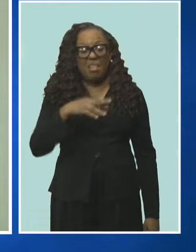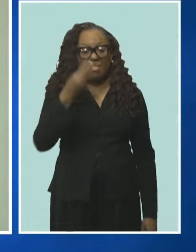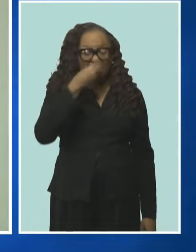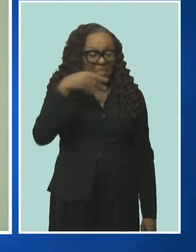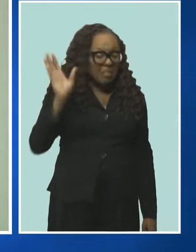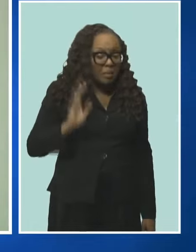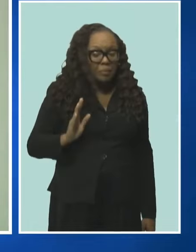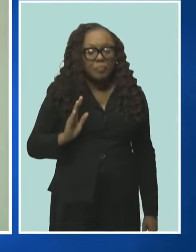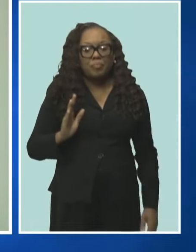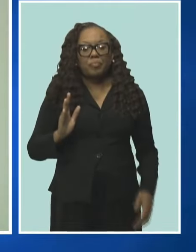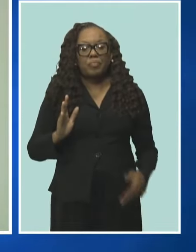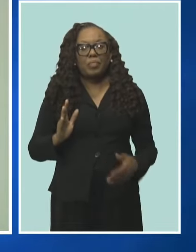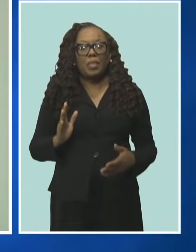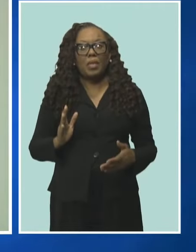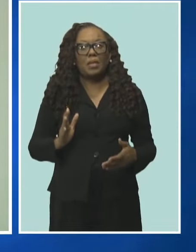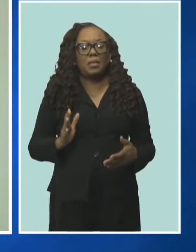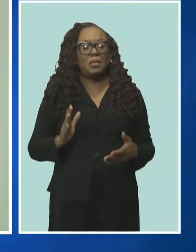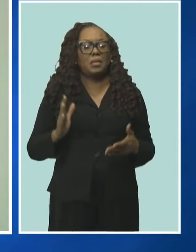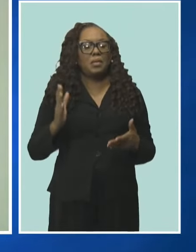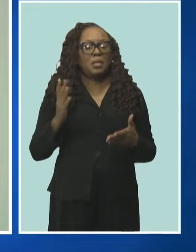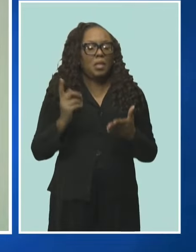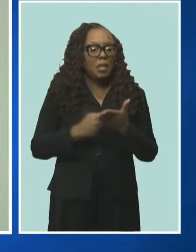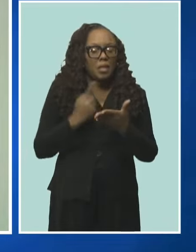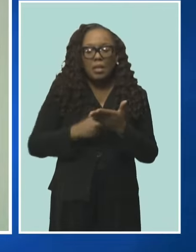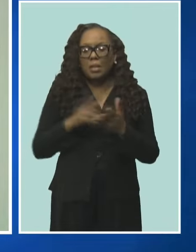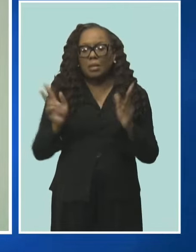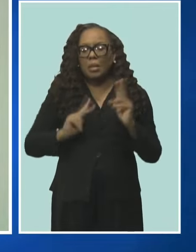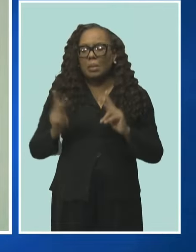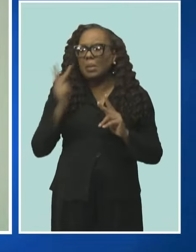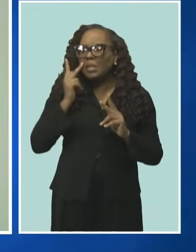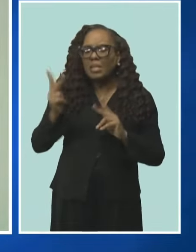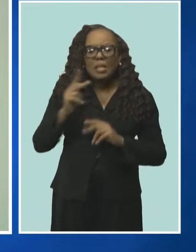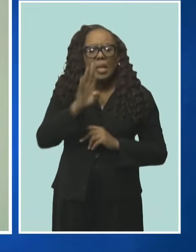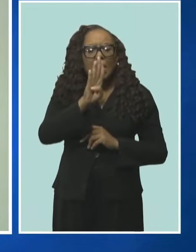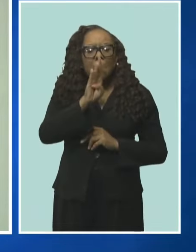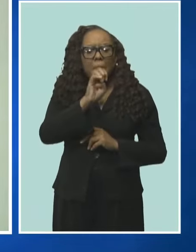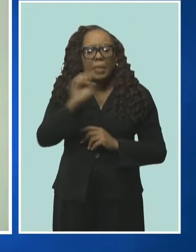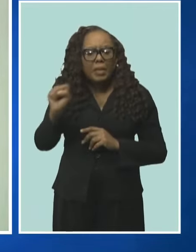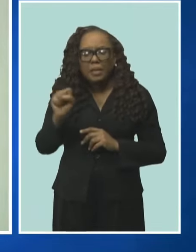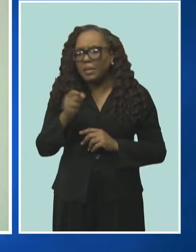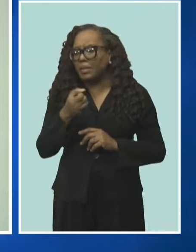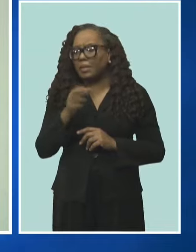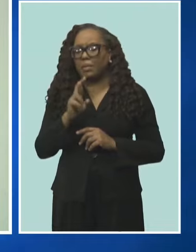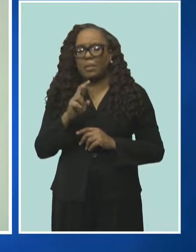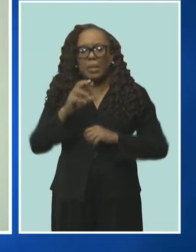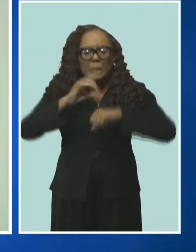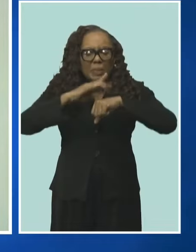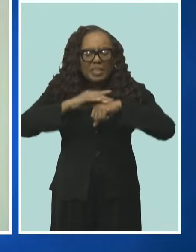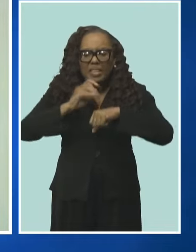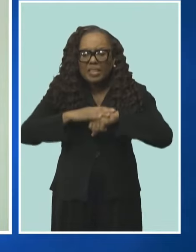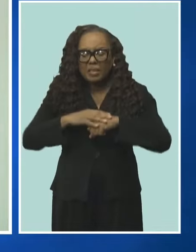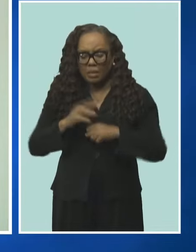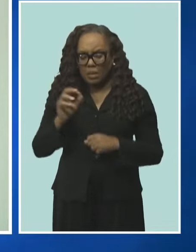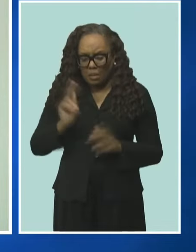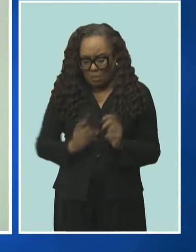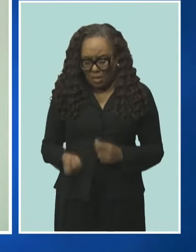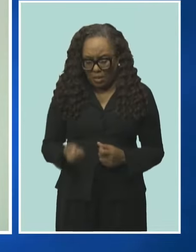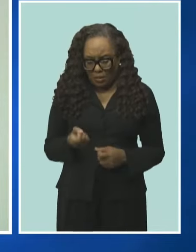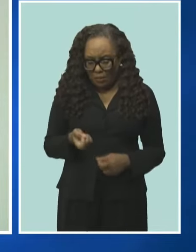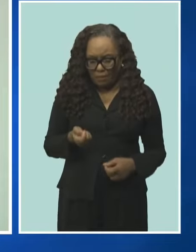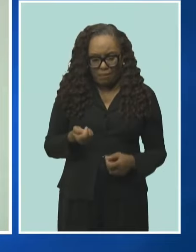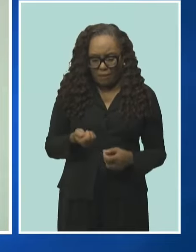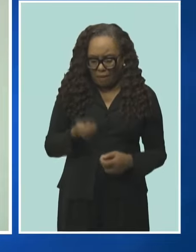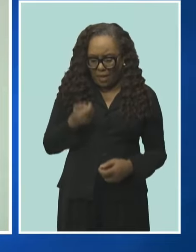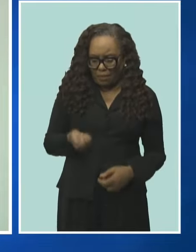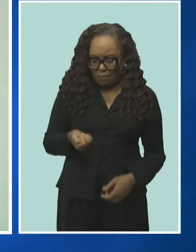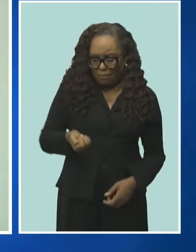cases they try to smoke up bees or mosquitoes and whatever, and the fire will get there because of the environment and based on their ignorance